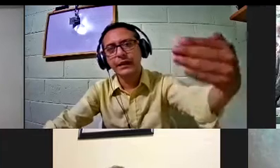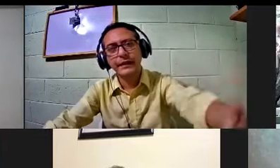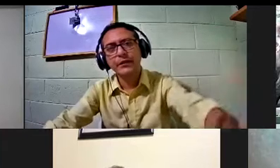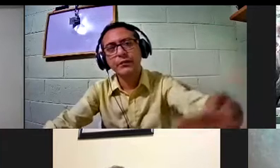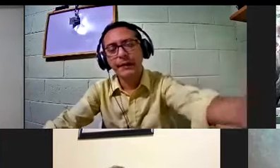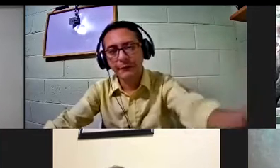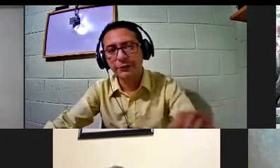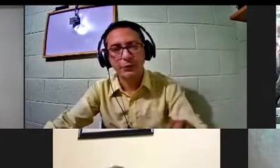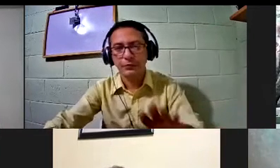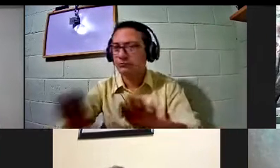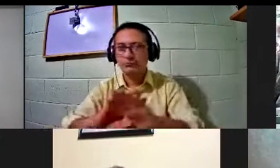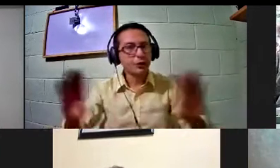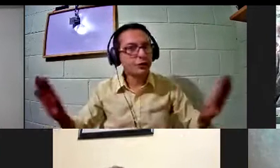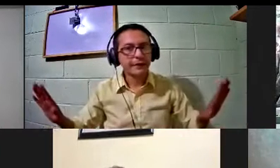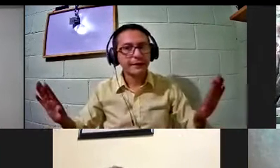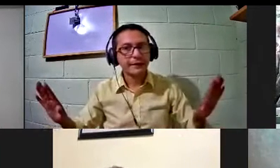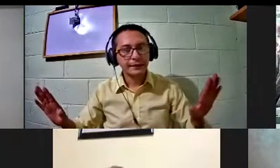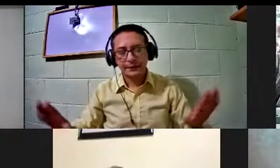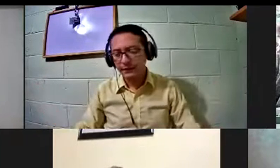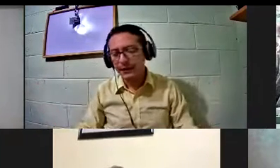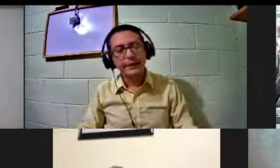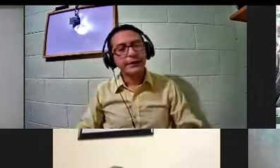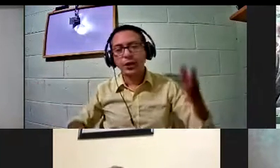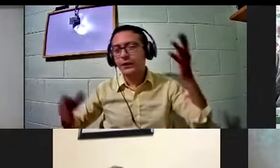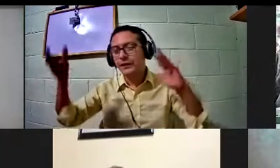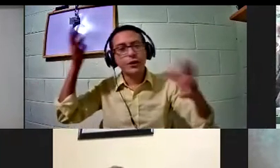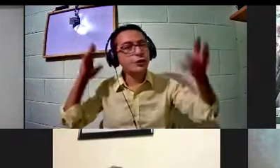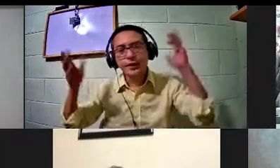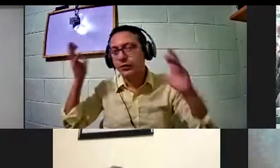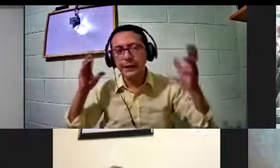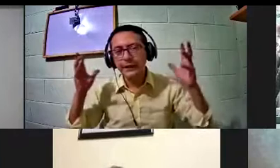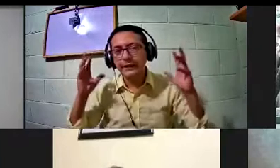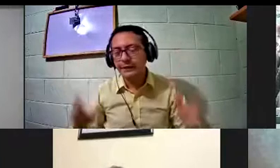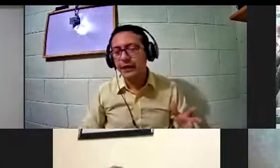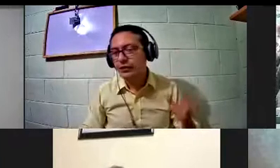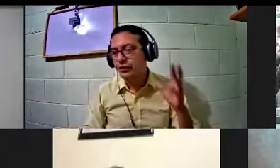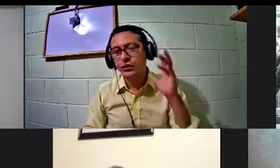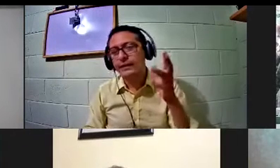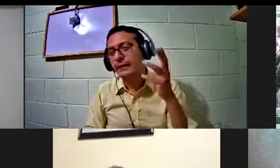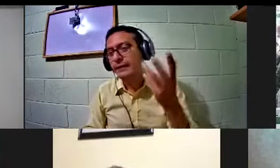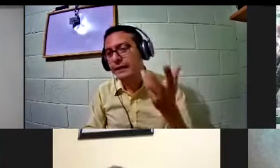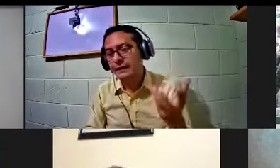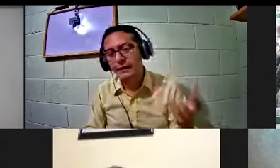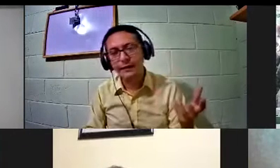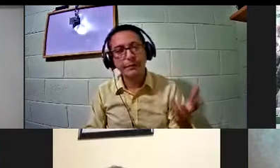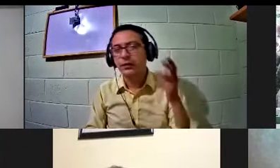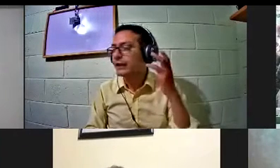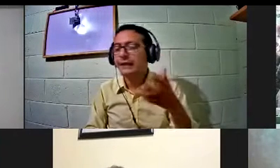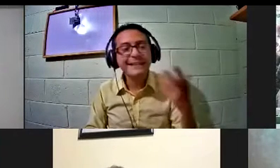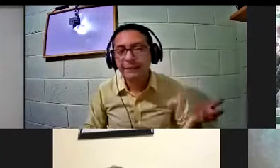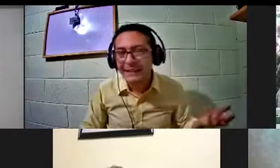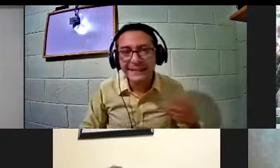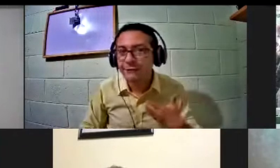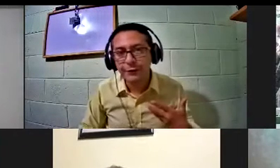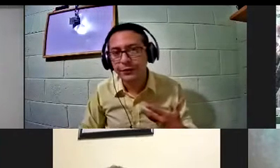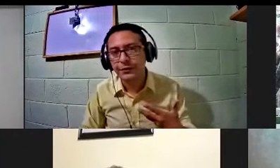un arreglo para el futuro. Just la próxima fecha. Yeah. Don't try to think it in Spanish. No trate de pensar esa idea en español. It